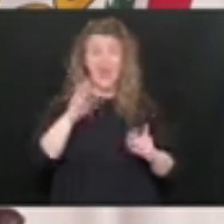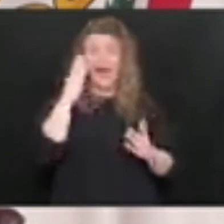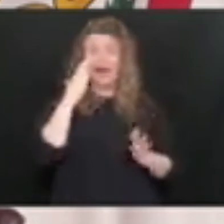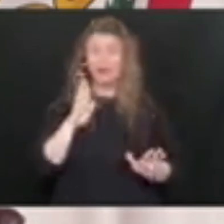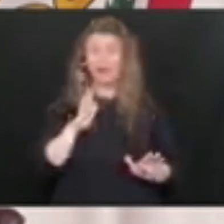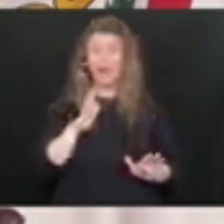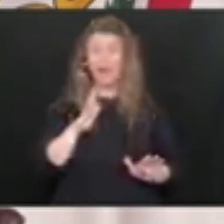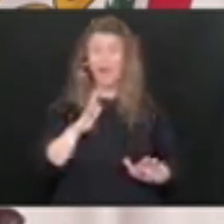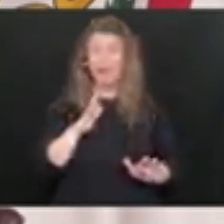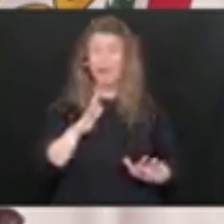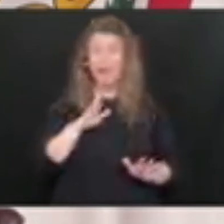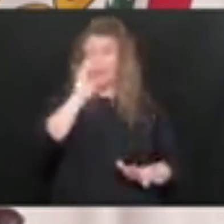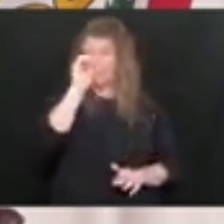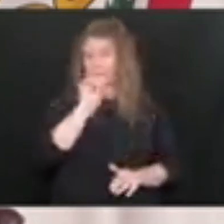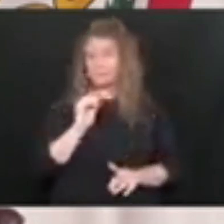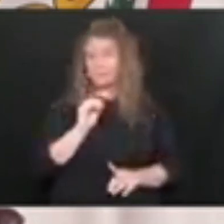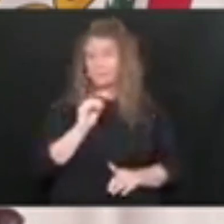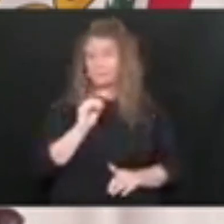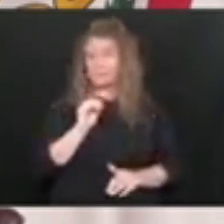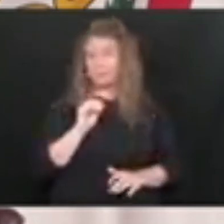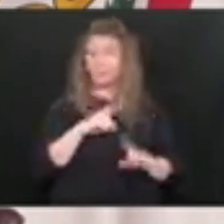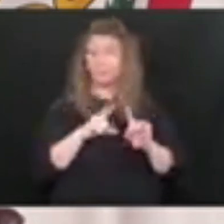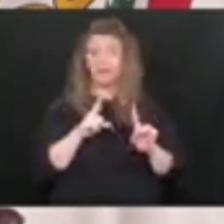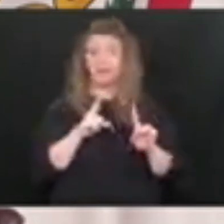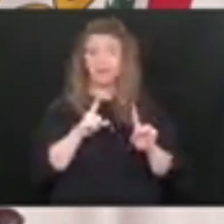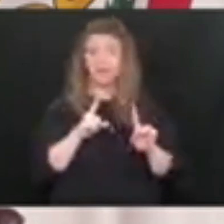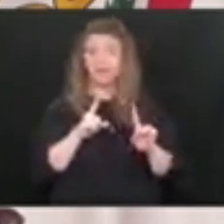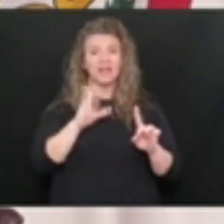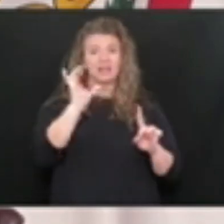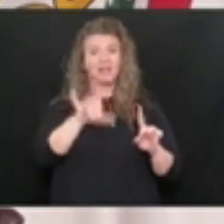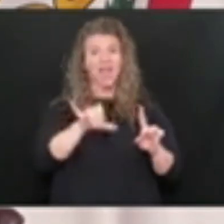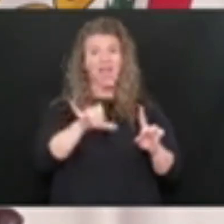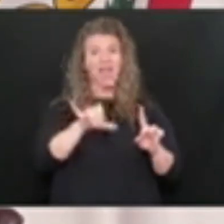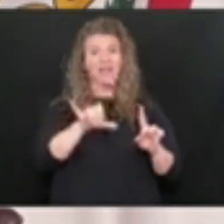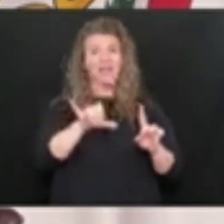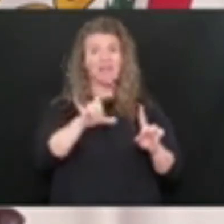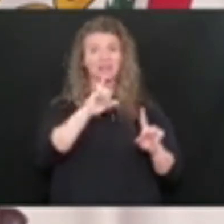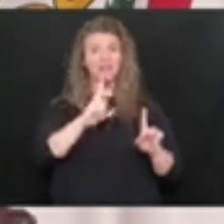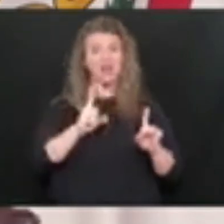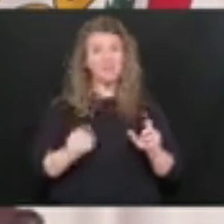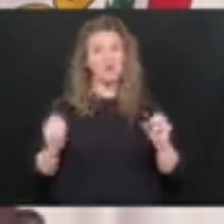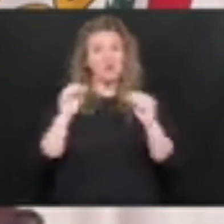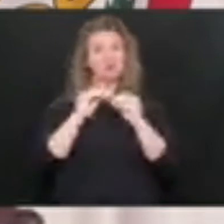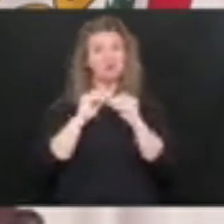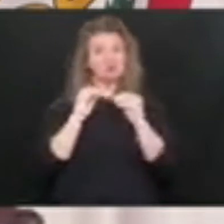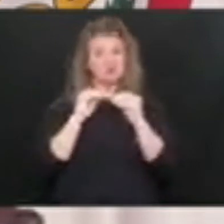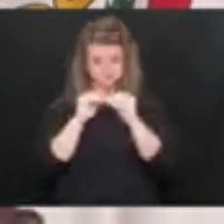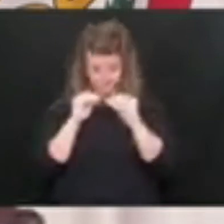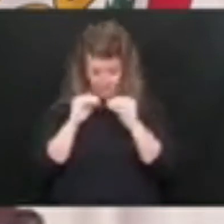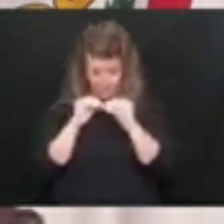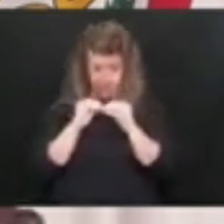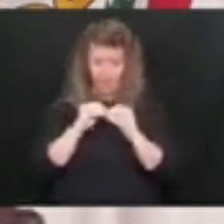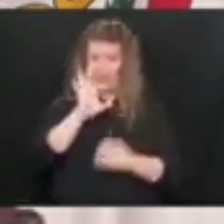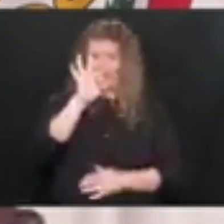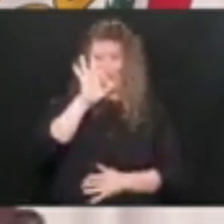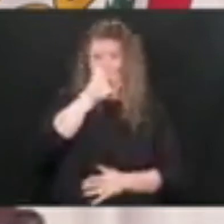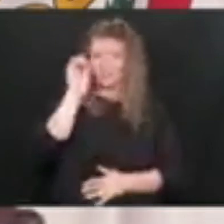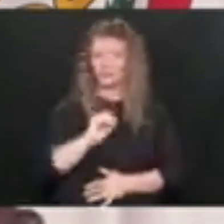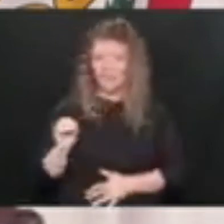know the percentages, but that is way more than